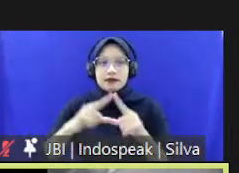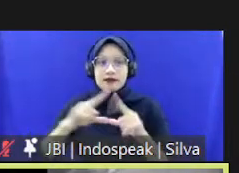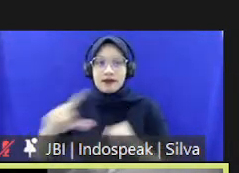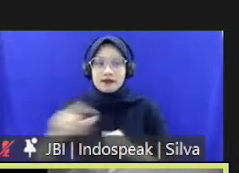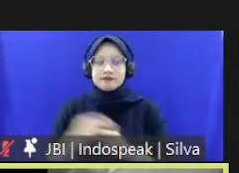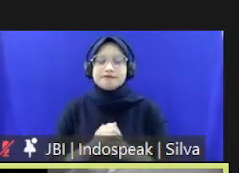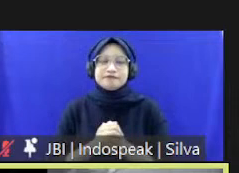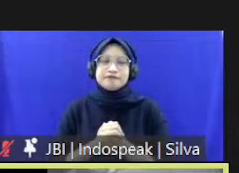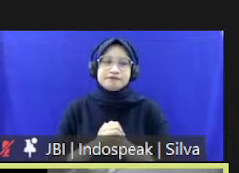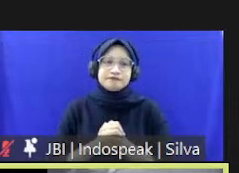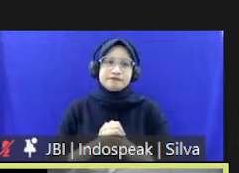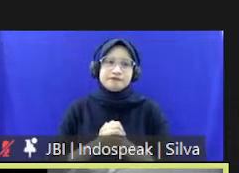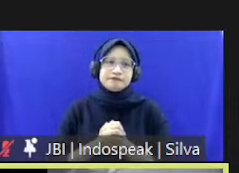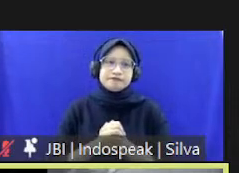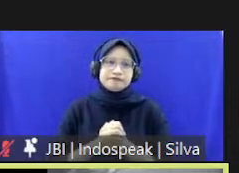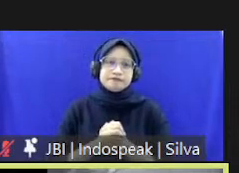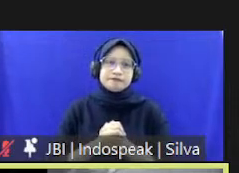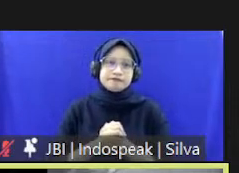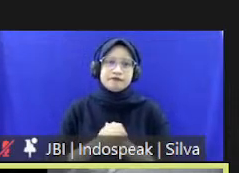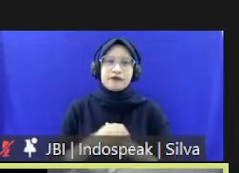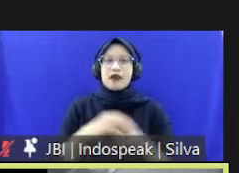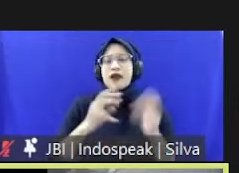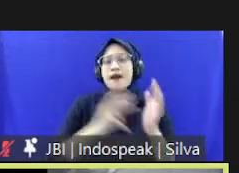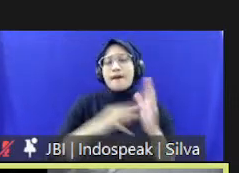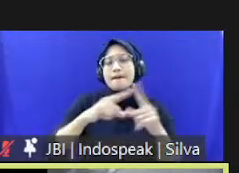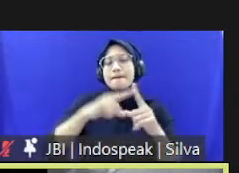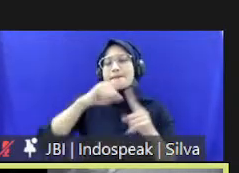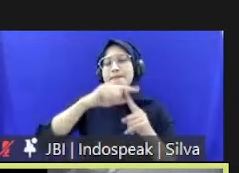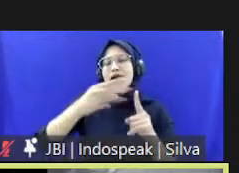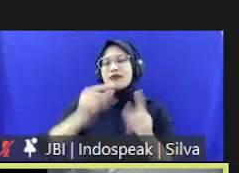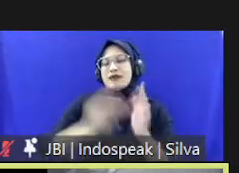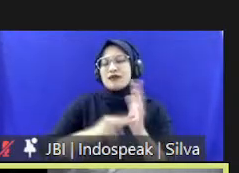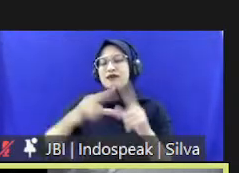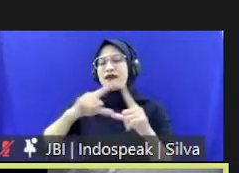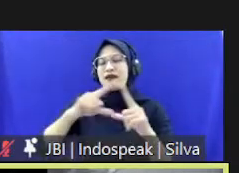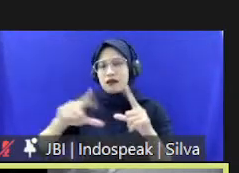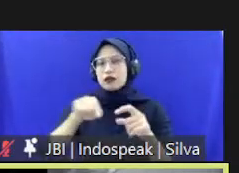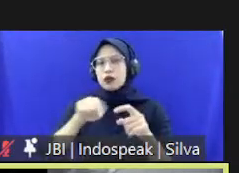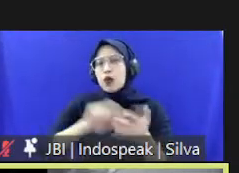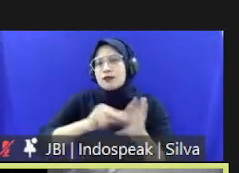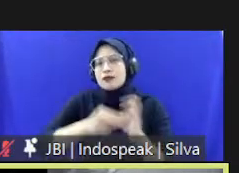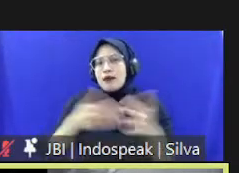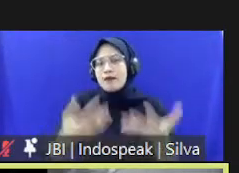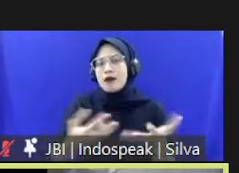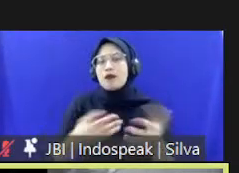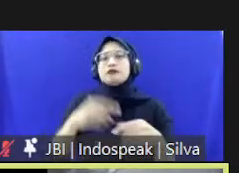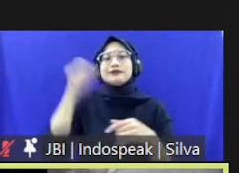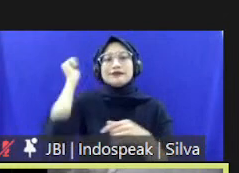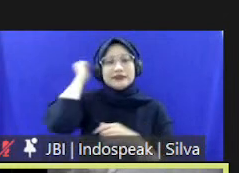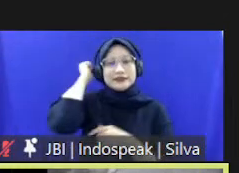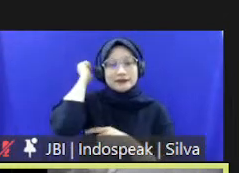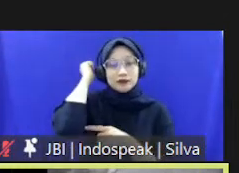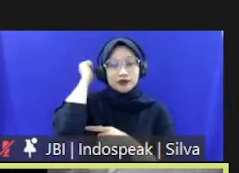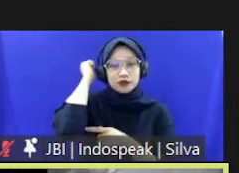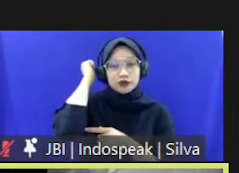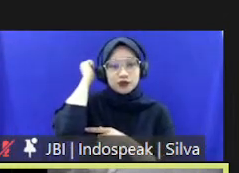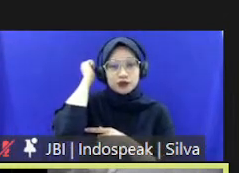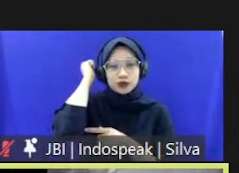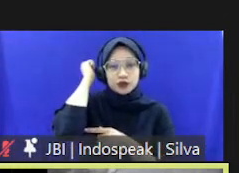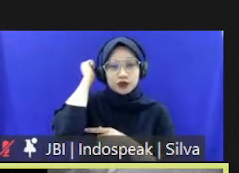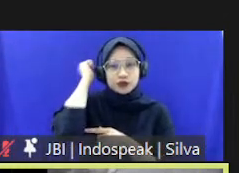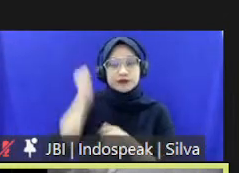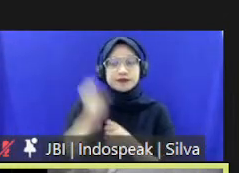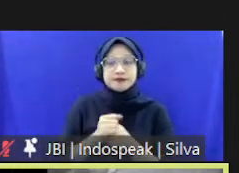maternal, which is coming from the root of mater, is a mother. So it's about the characteristic of mothers.